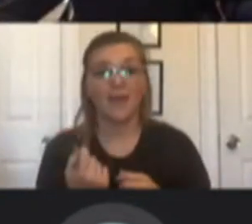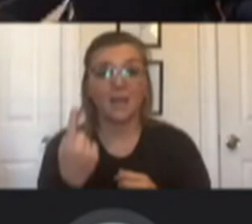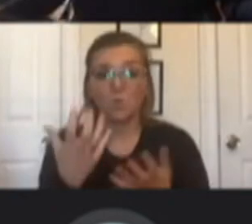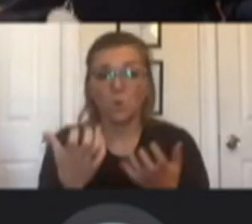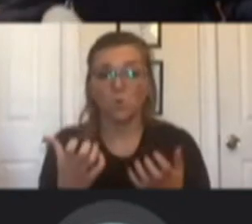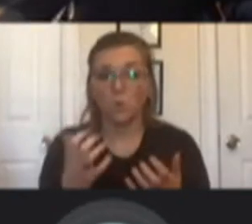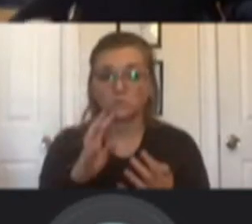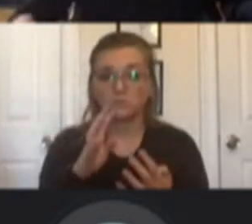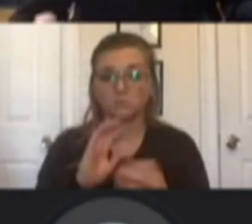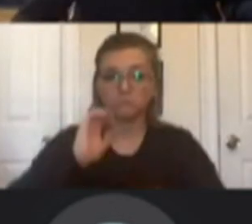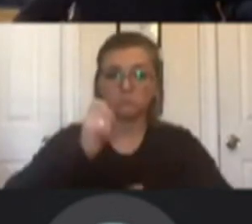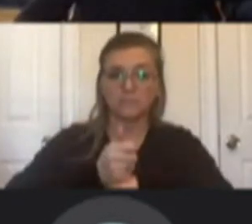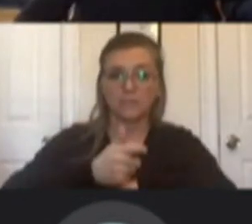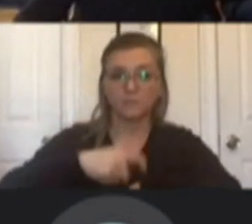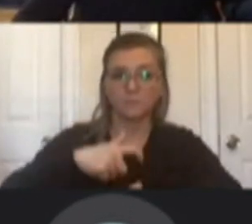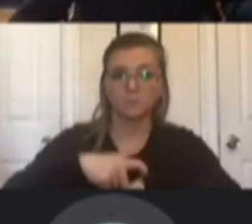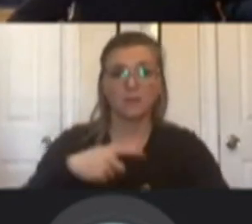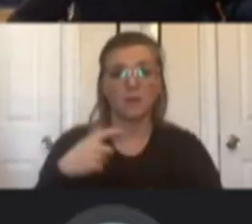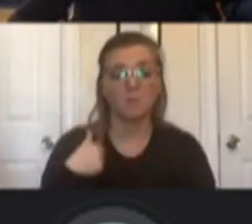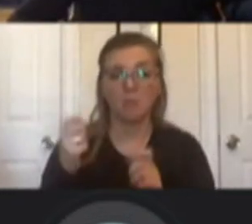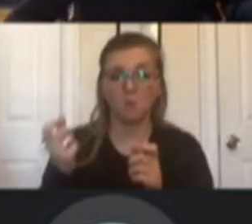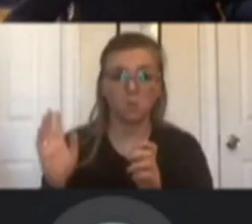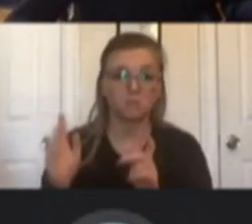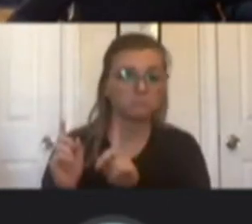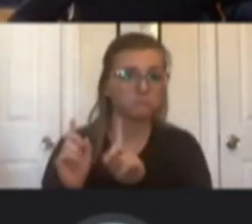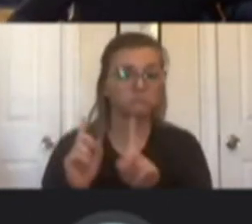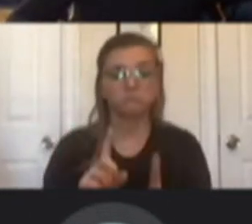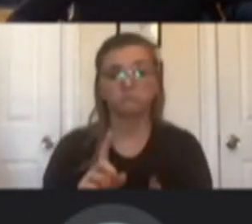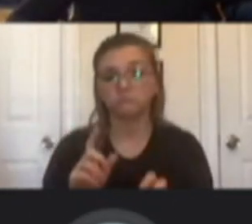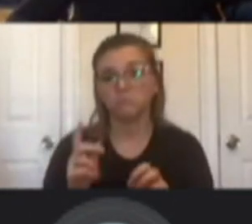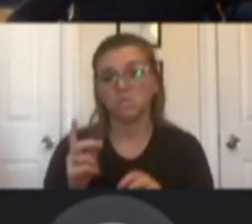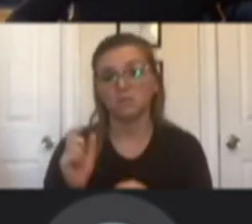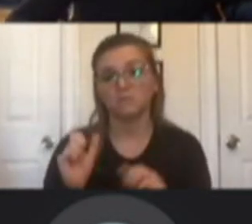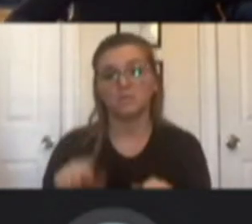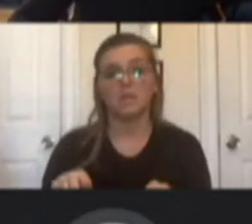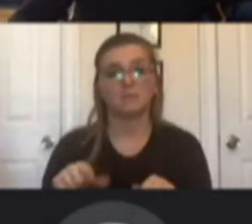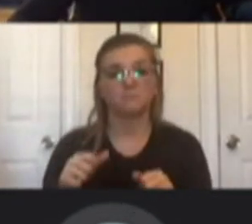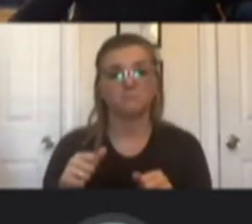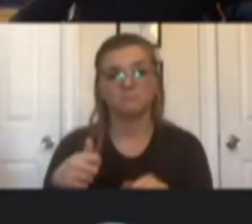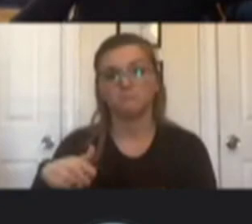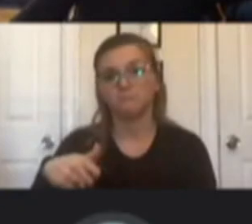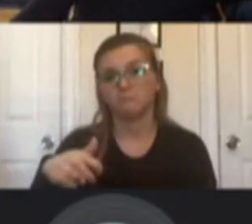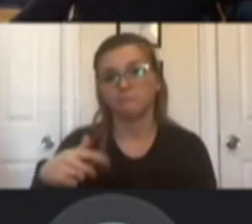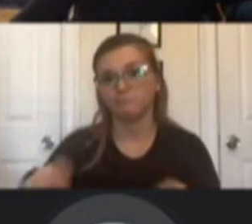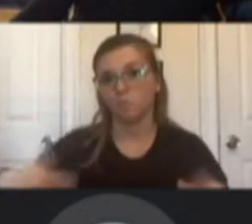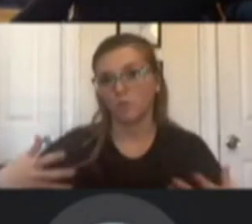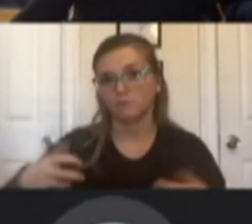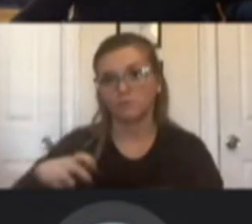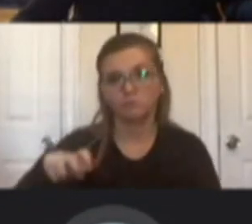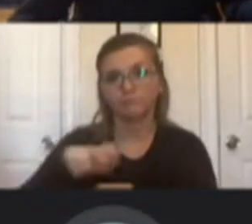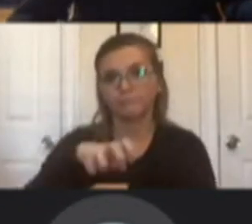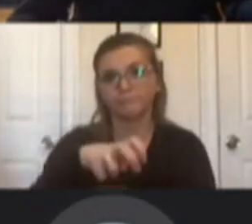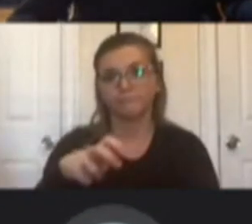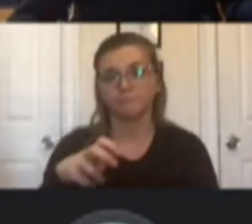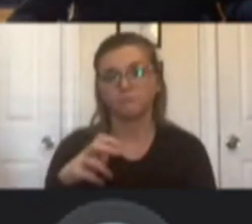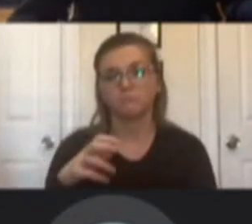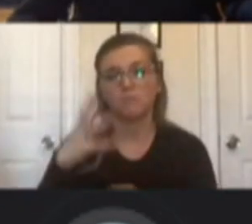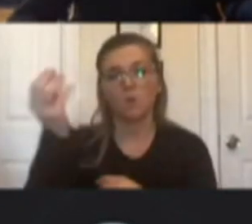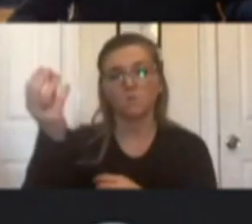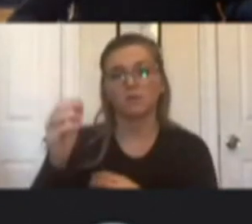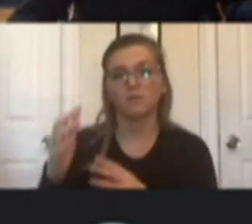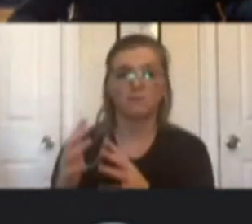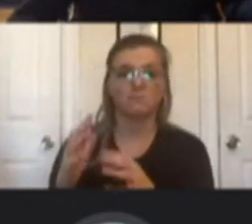them, and we can go up and down the hill on the sidewalk, which goes right into the street. It's right outside the African American Museum,